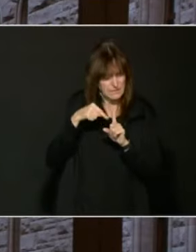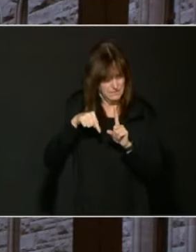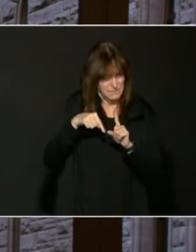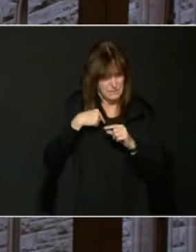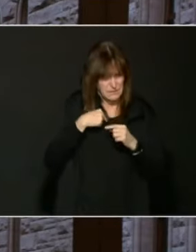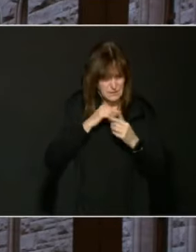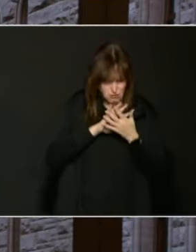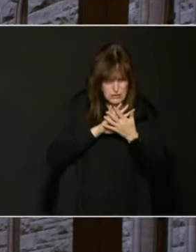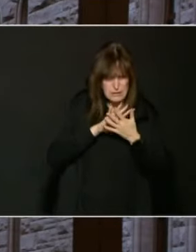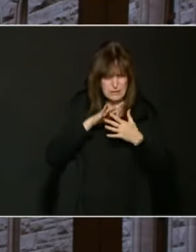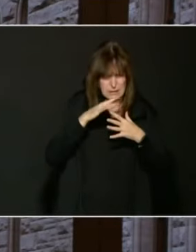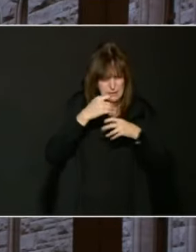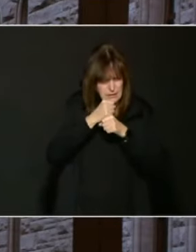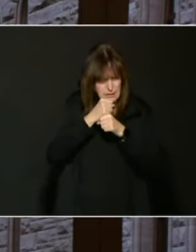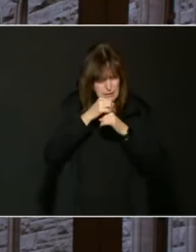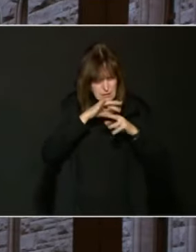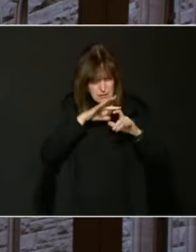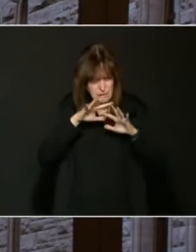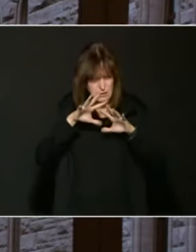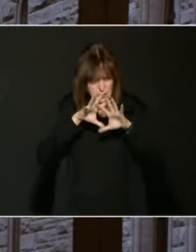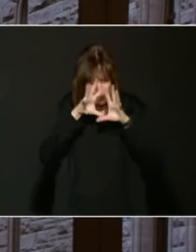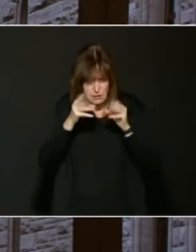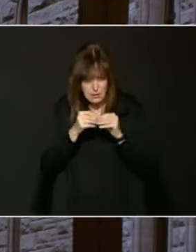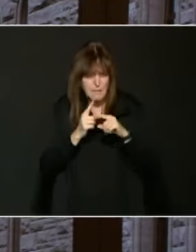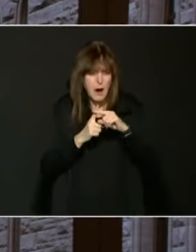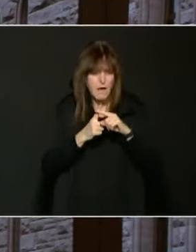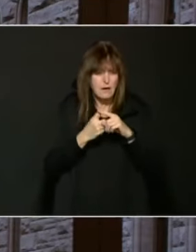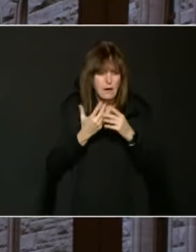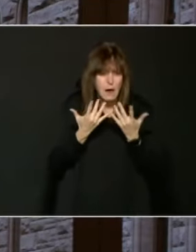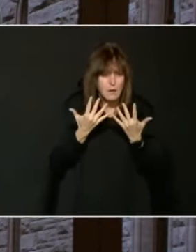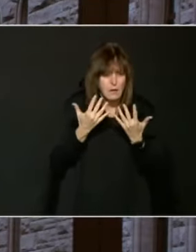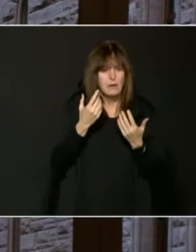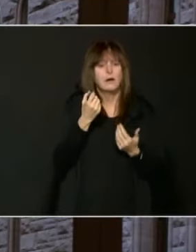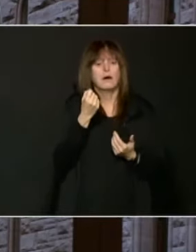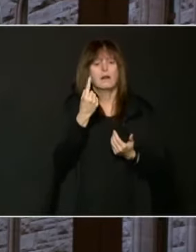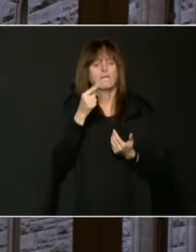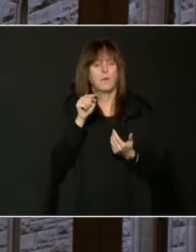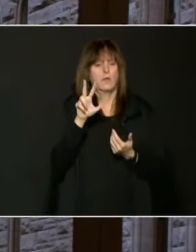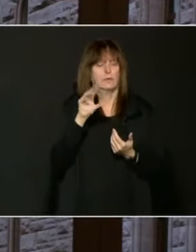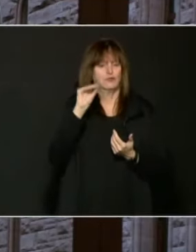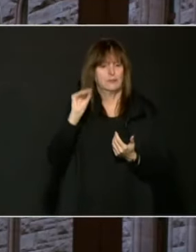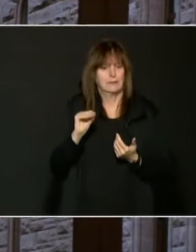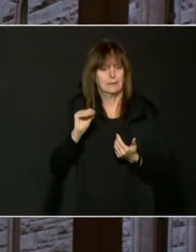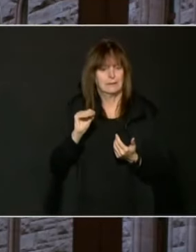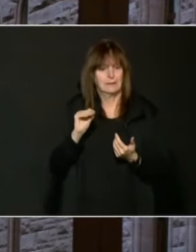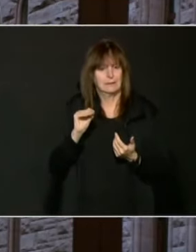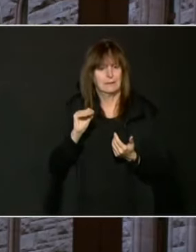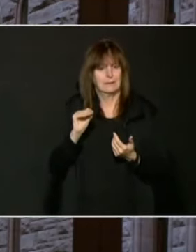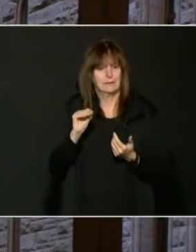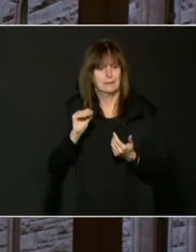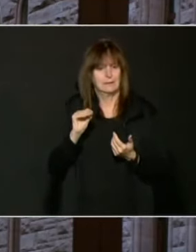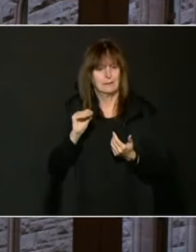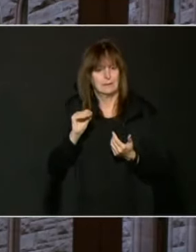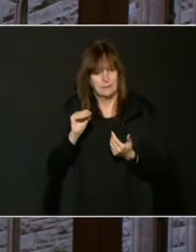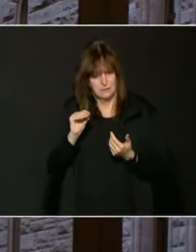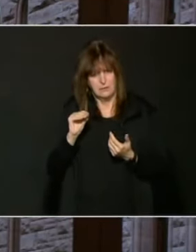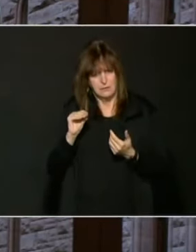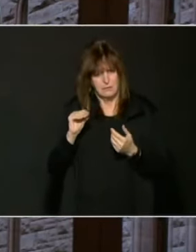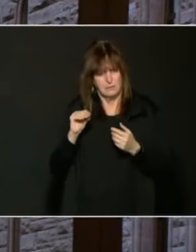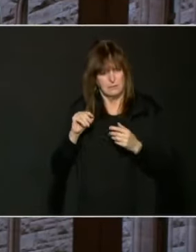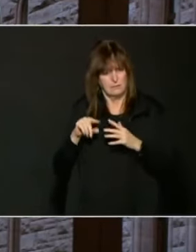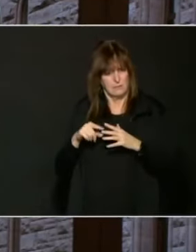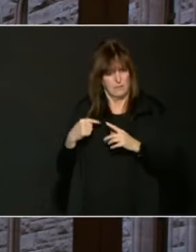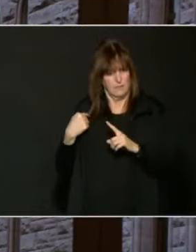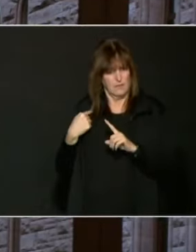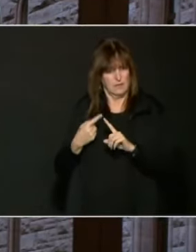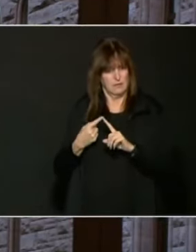here of 11.3%, but we've seen that increase over the last few days, and as per the slide deck that Dr. Brown showed,